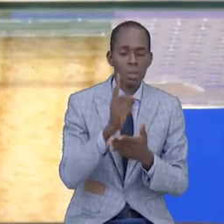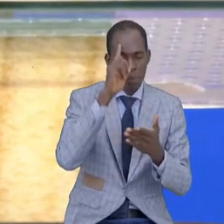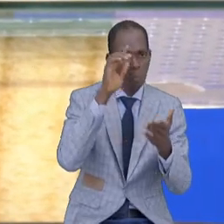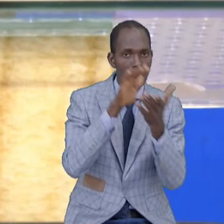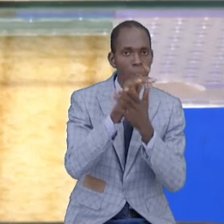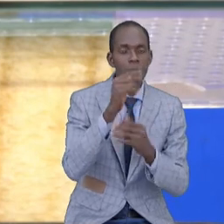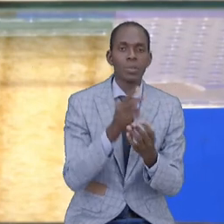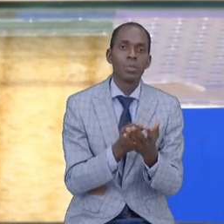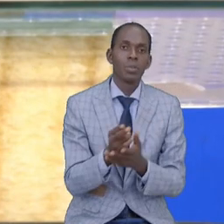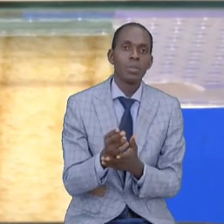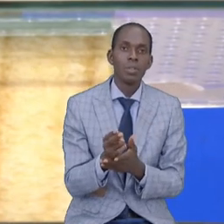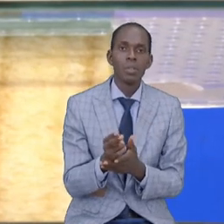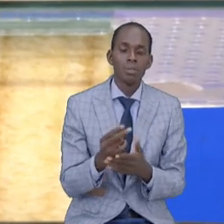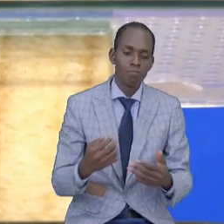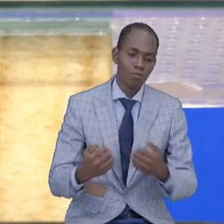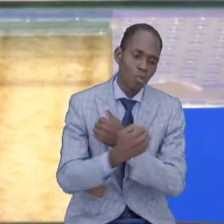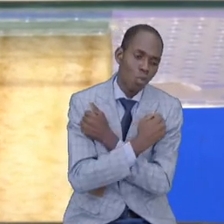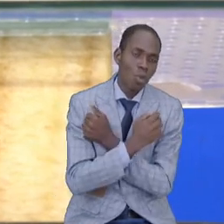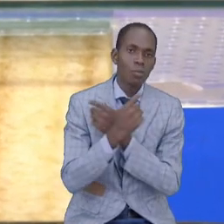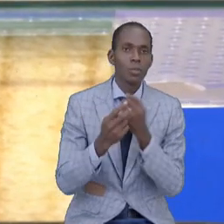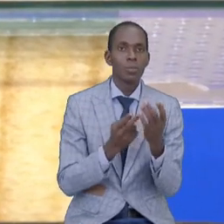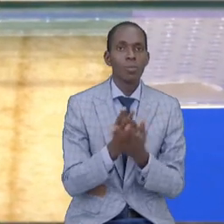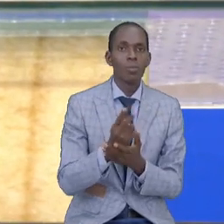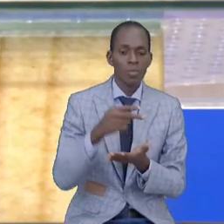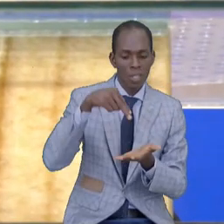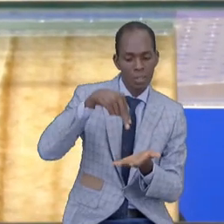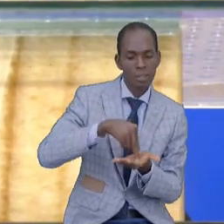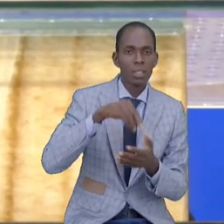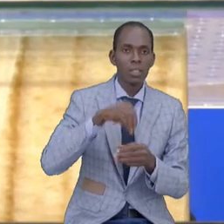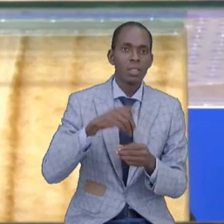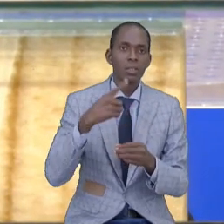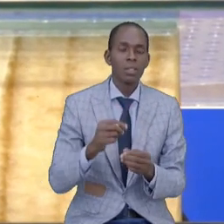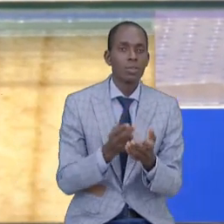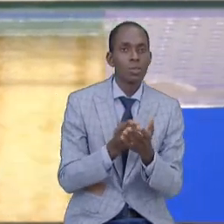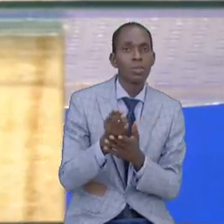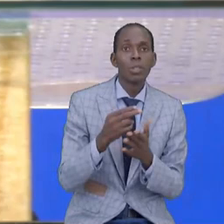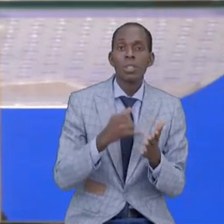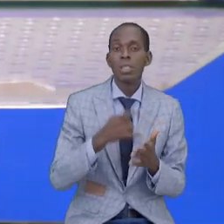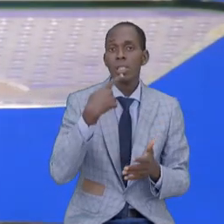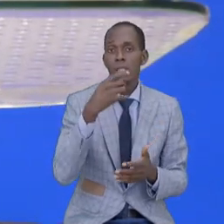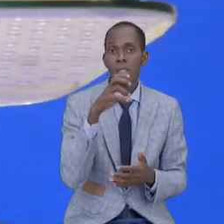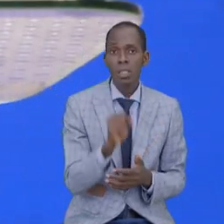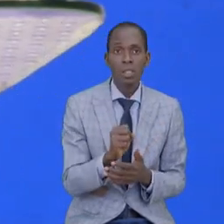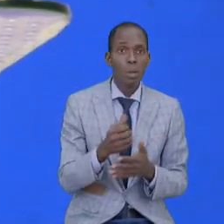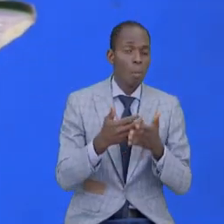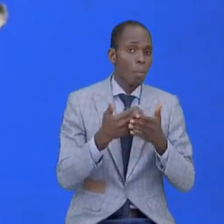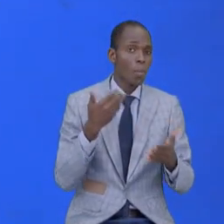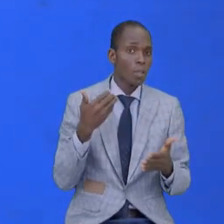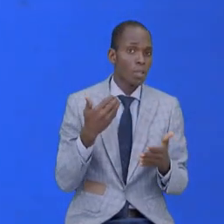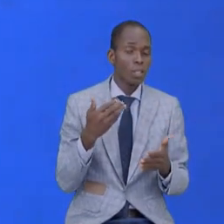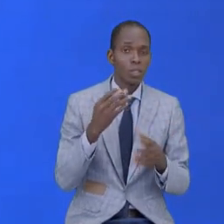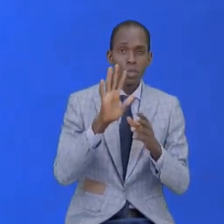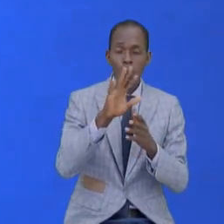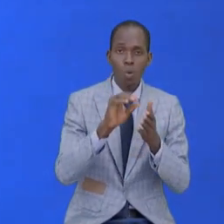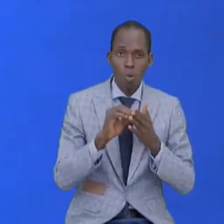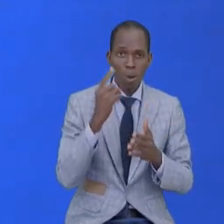the truth. Embrace the truth. Stand in the truth. It says, it's before your very